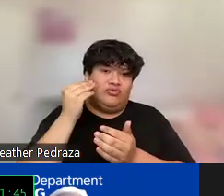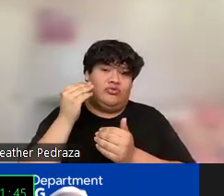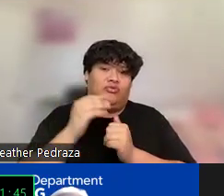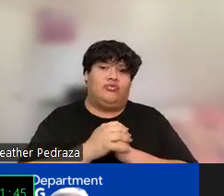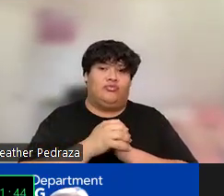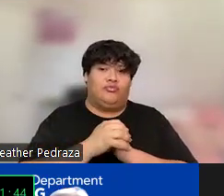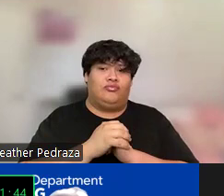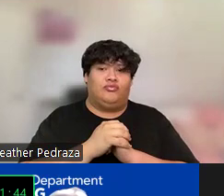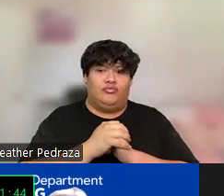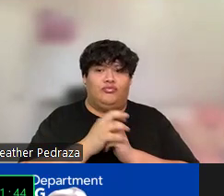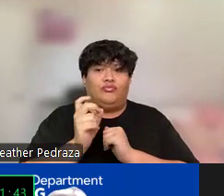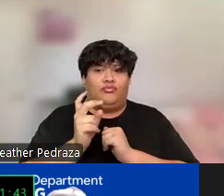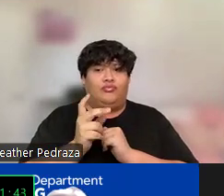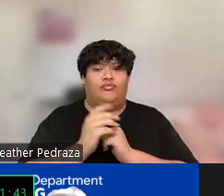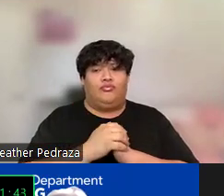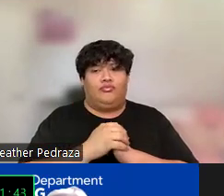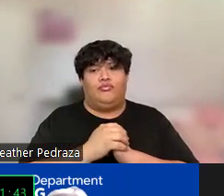Okay.